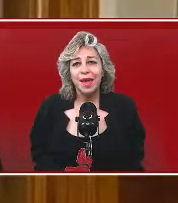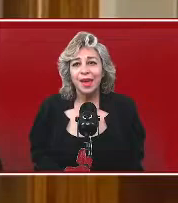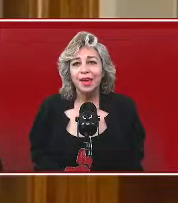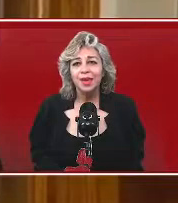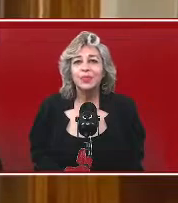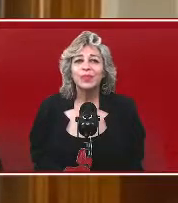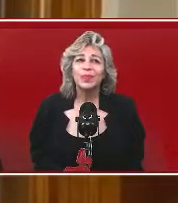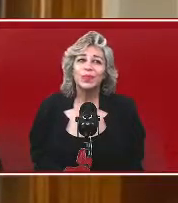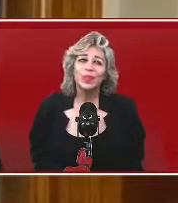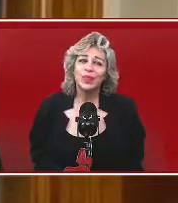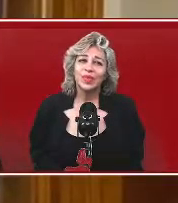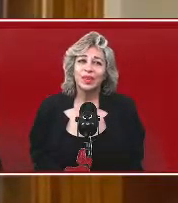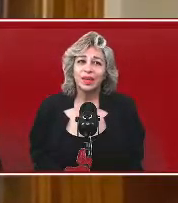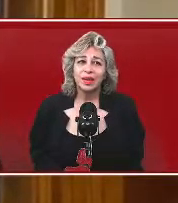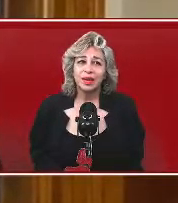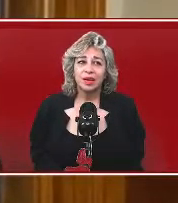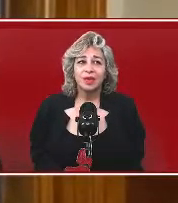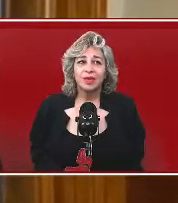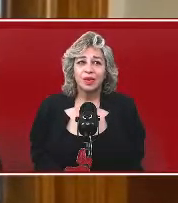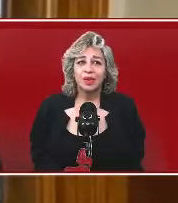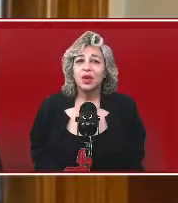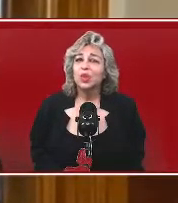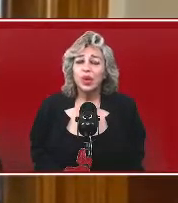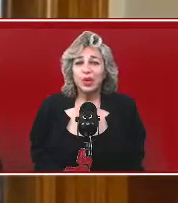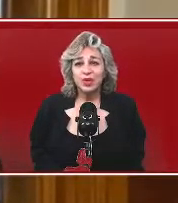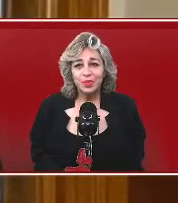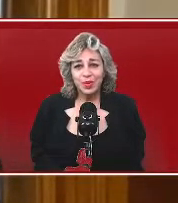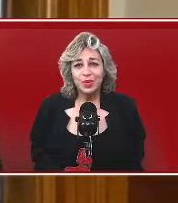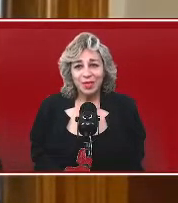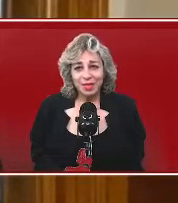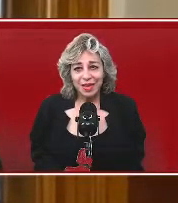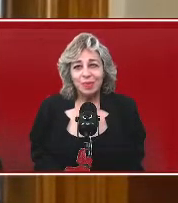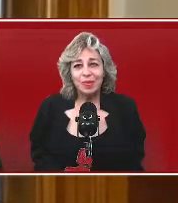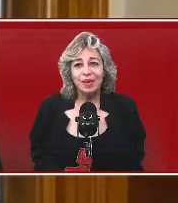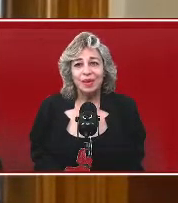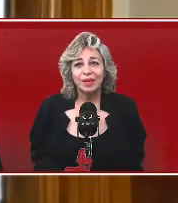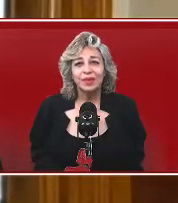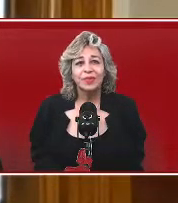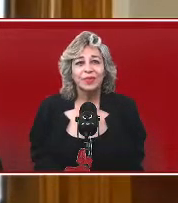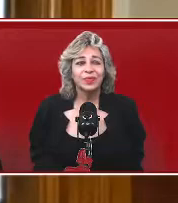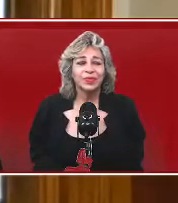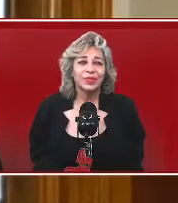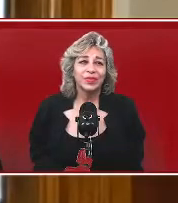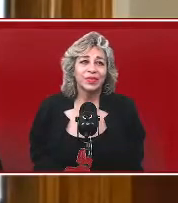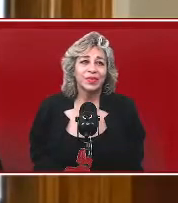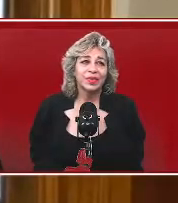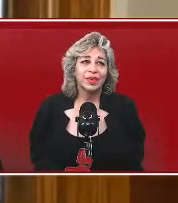of May, vamos a hacer lo mismo. we're going to be doing the same thing.